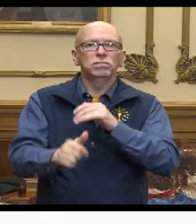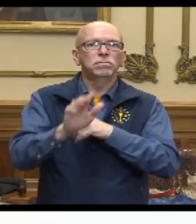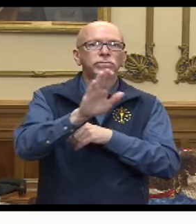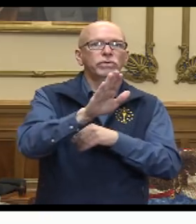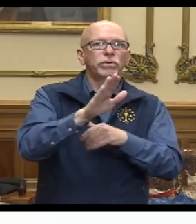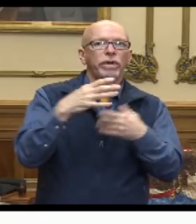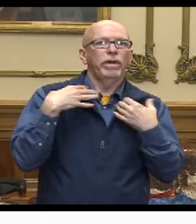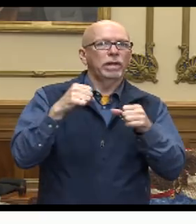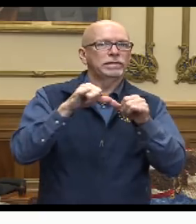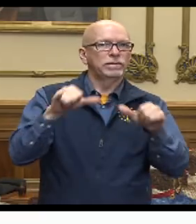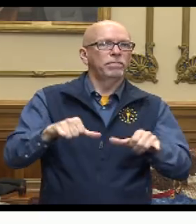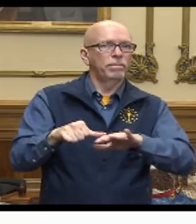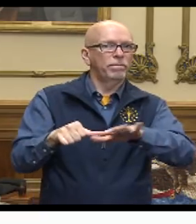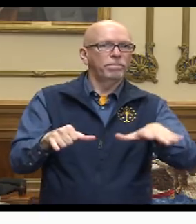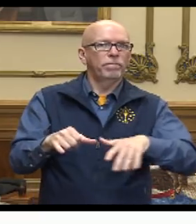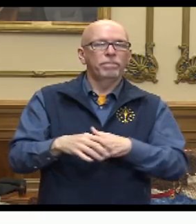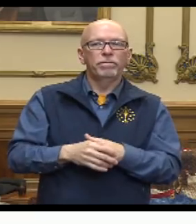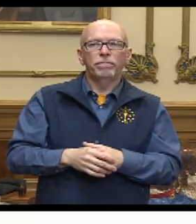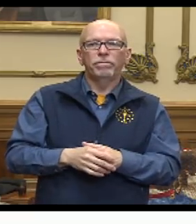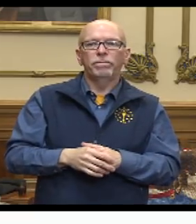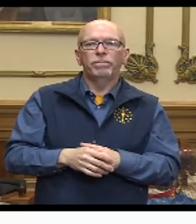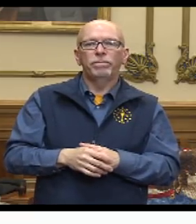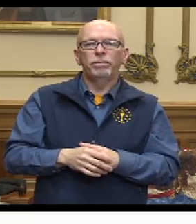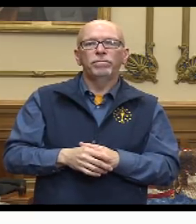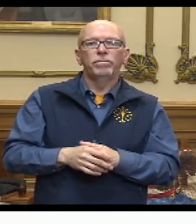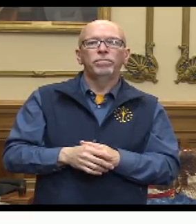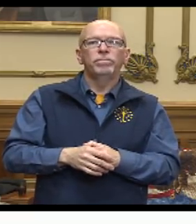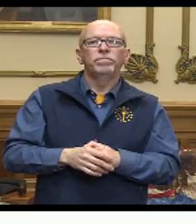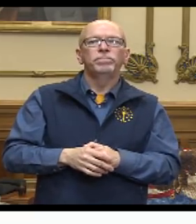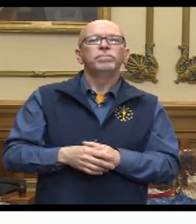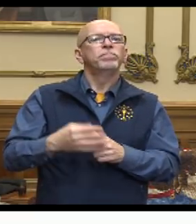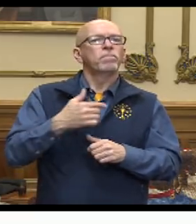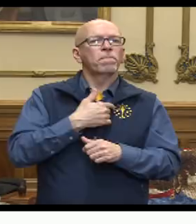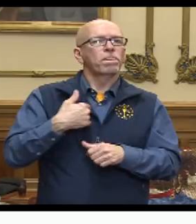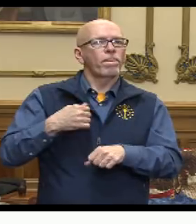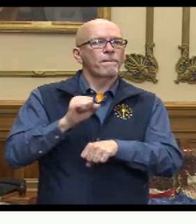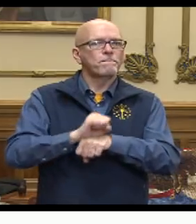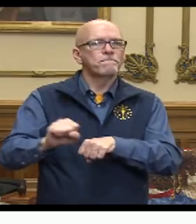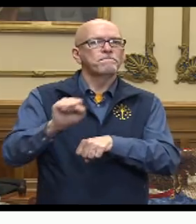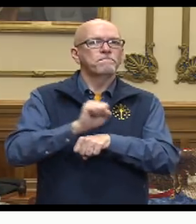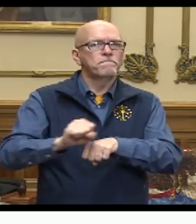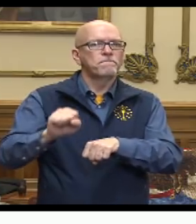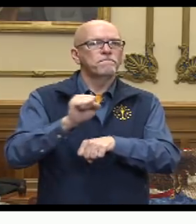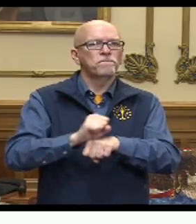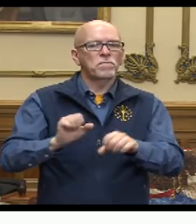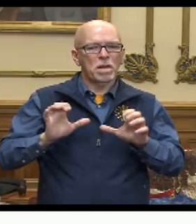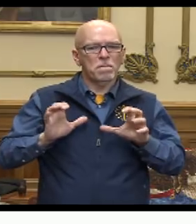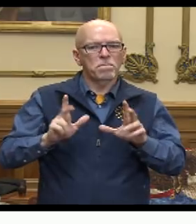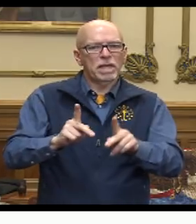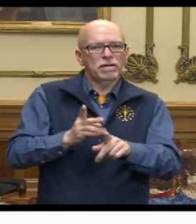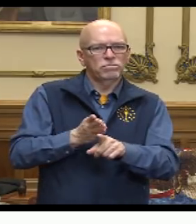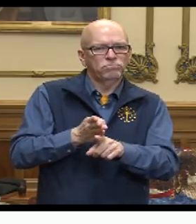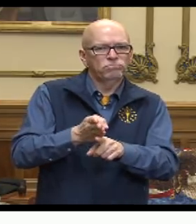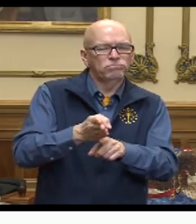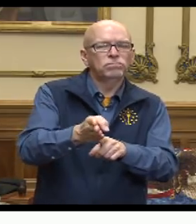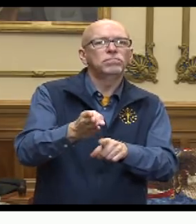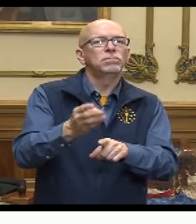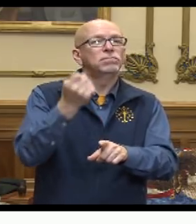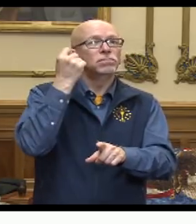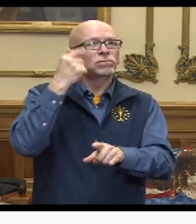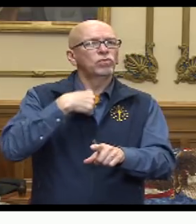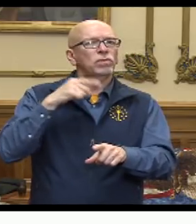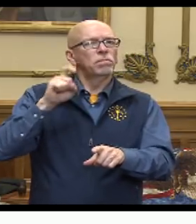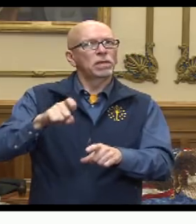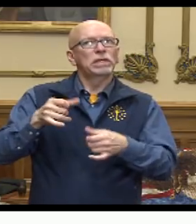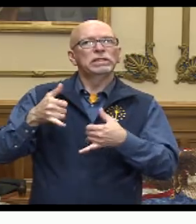area healthcare system. As we work to get back on track, we must still protect the